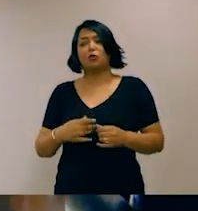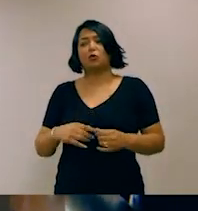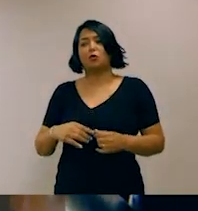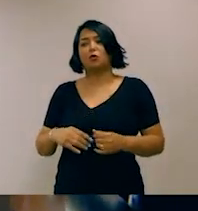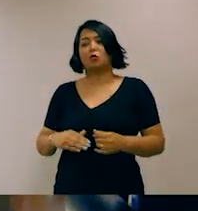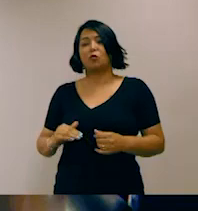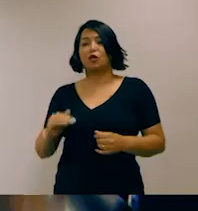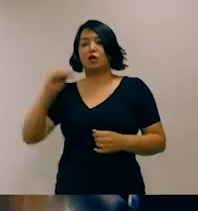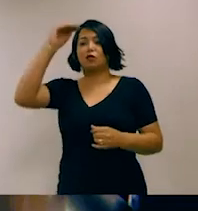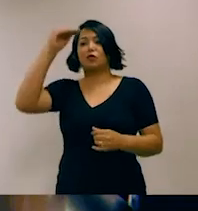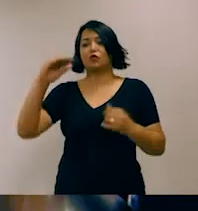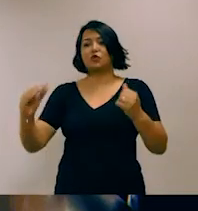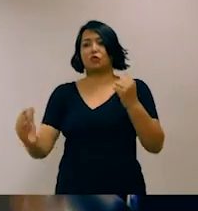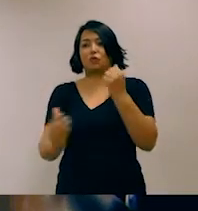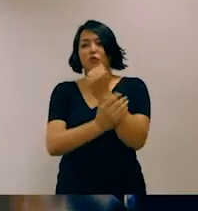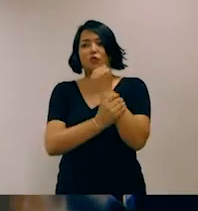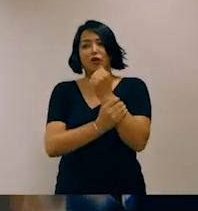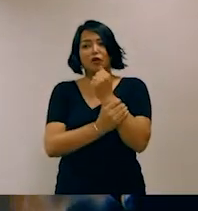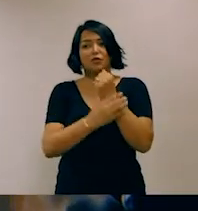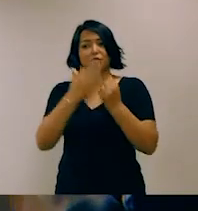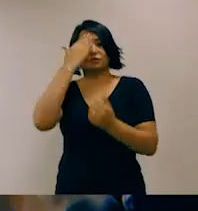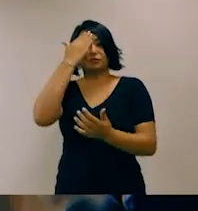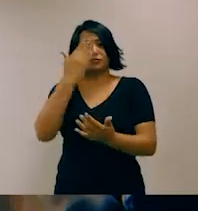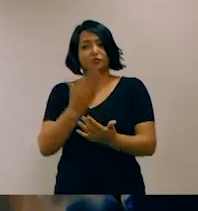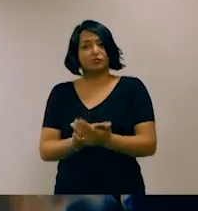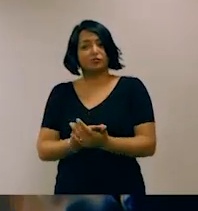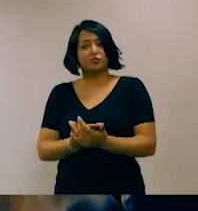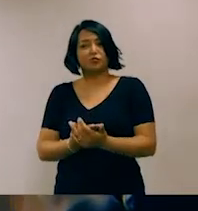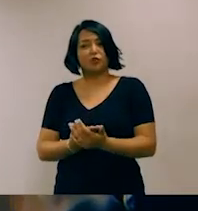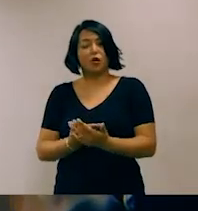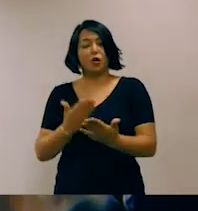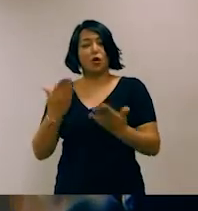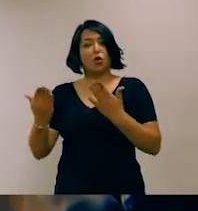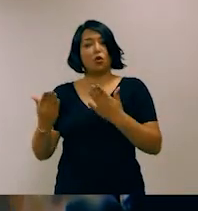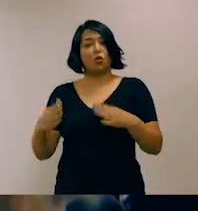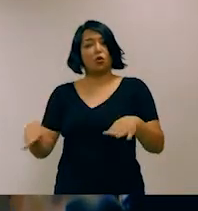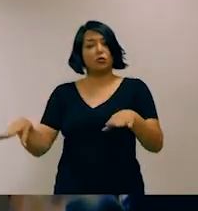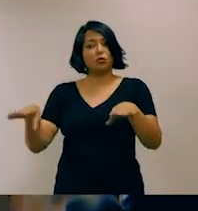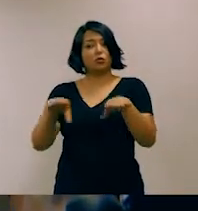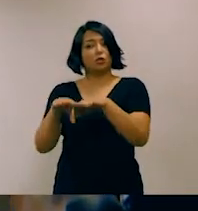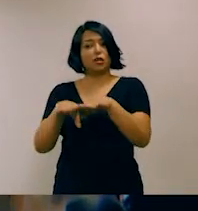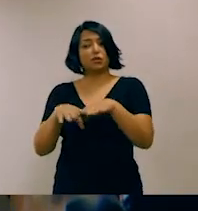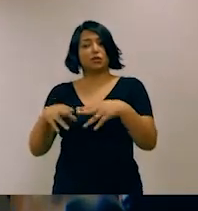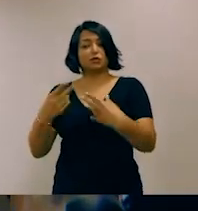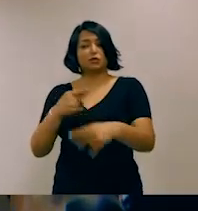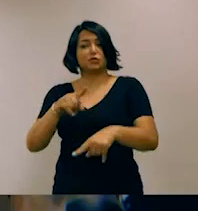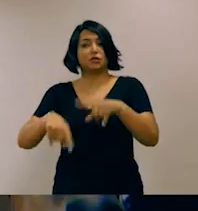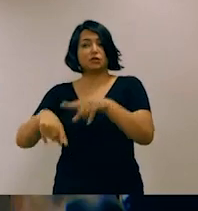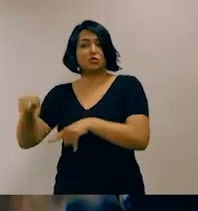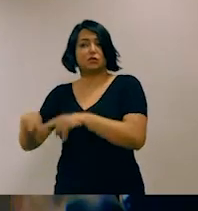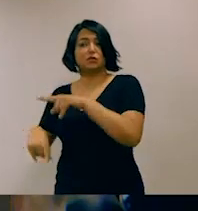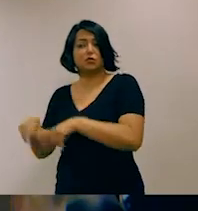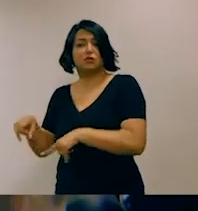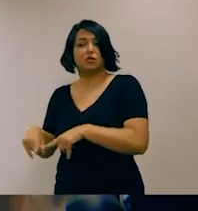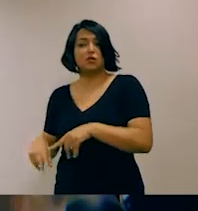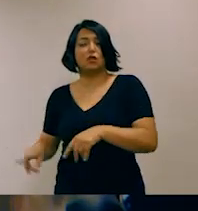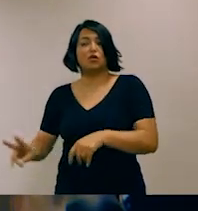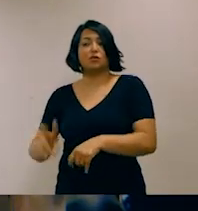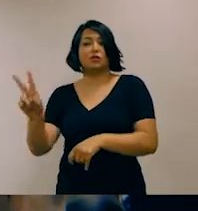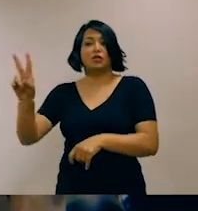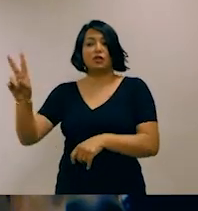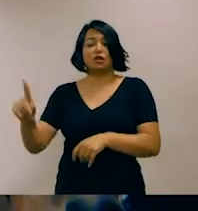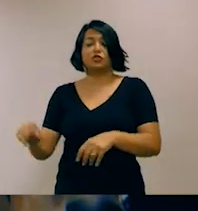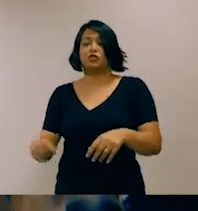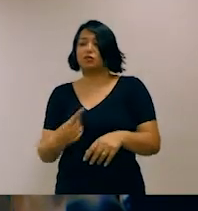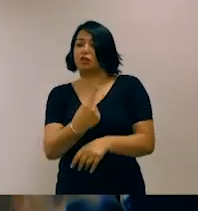not, a level of confidence regarding the existence of price?